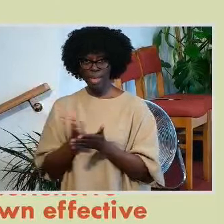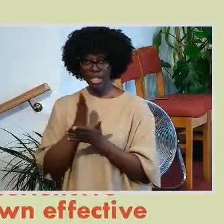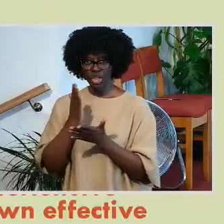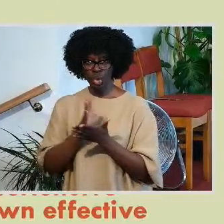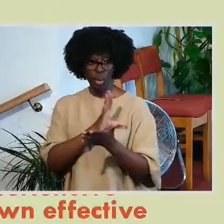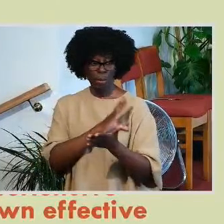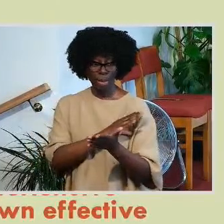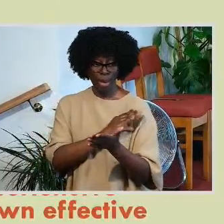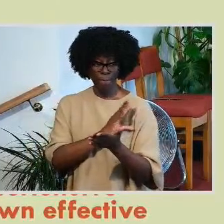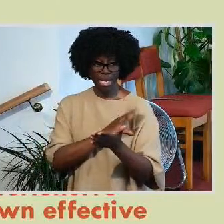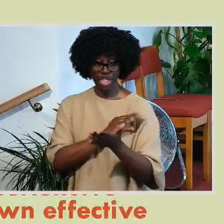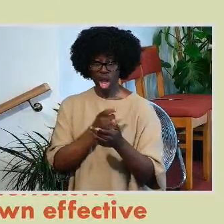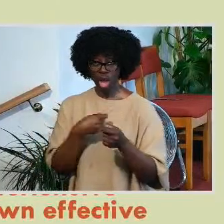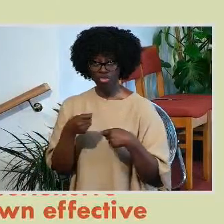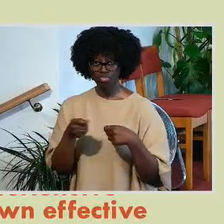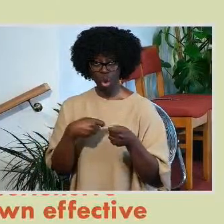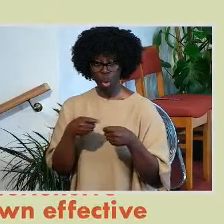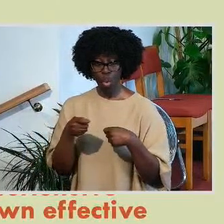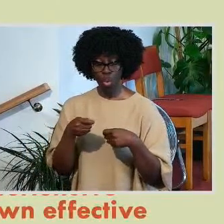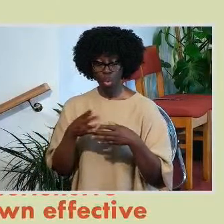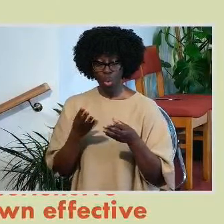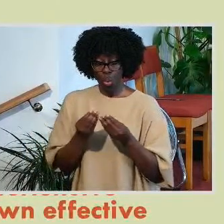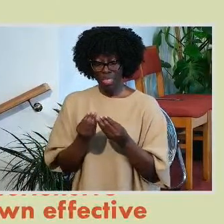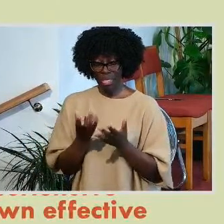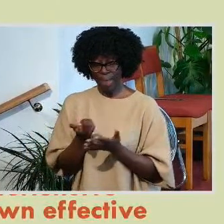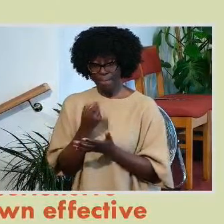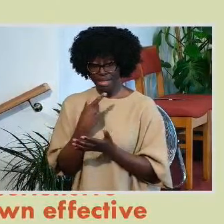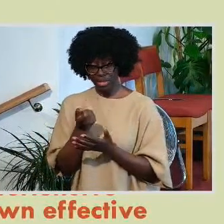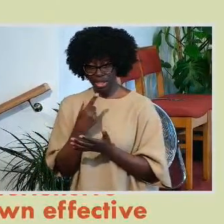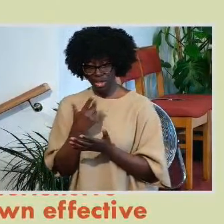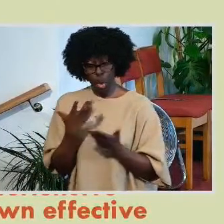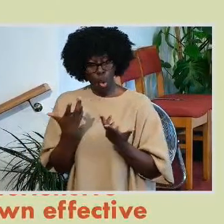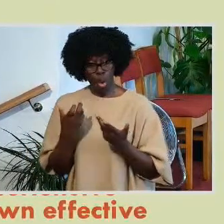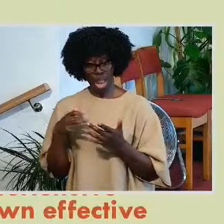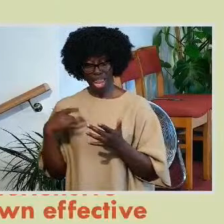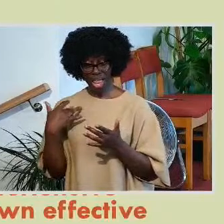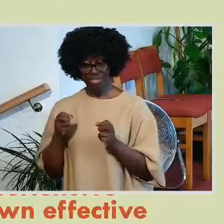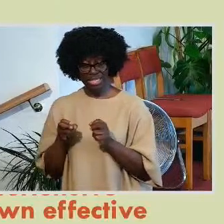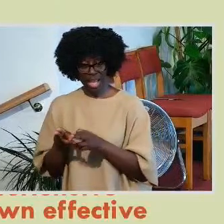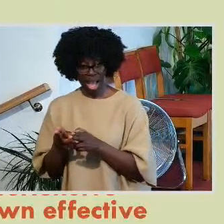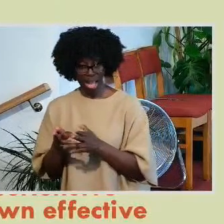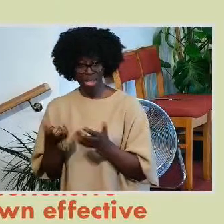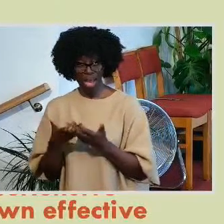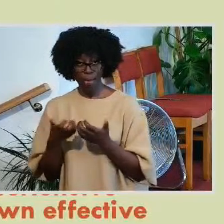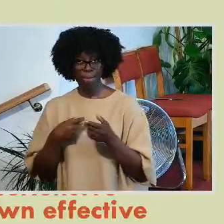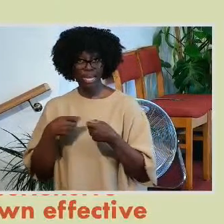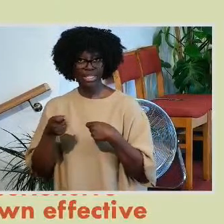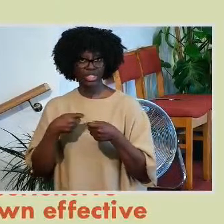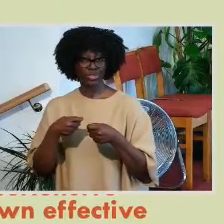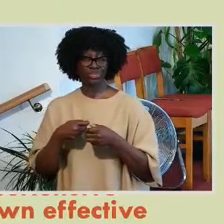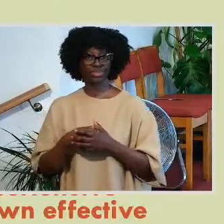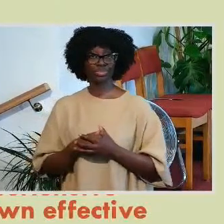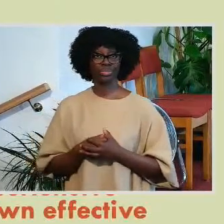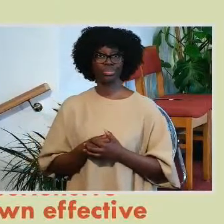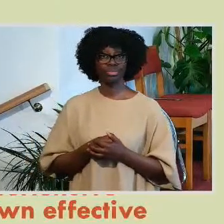with medication, or you can reverse blood pressure through lifestyle, and there's different ways to do